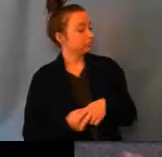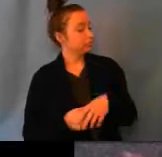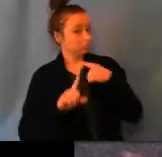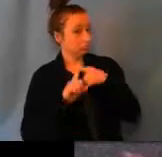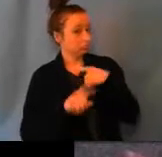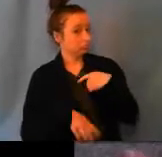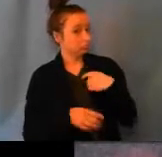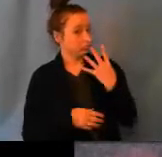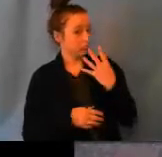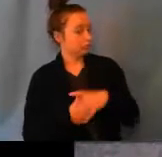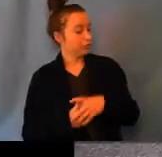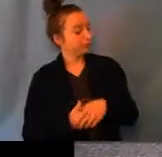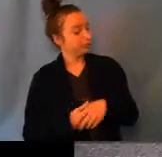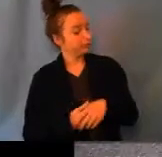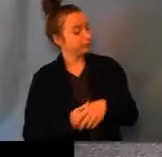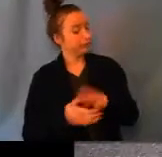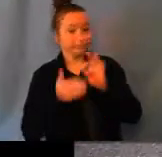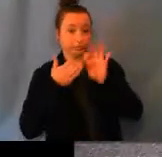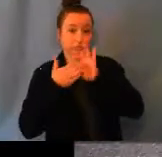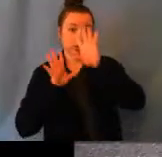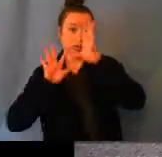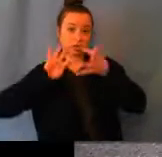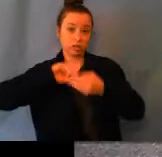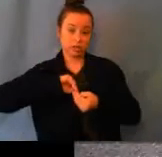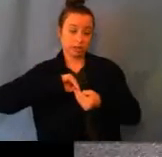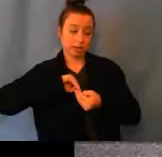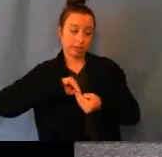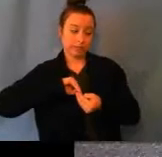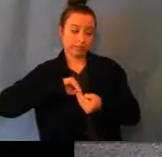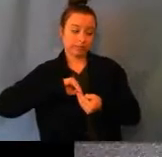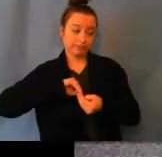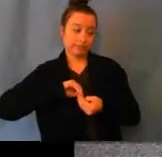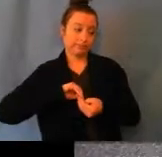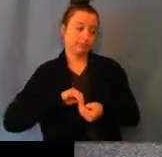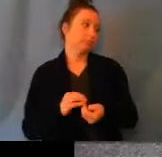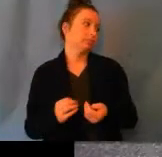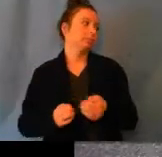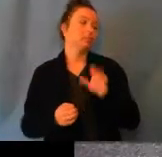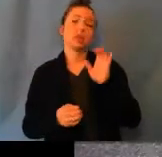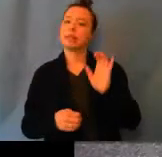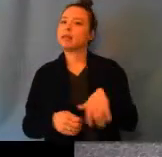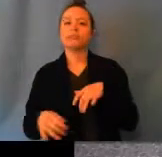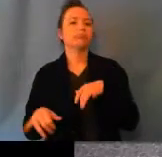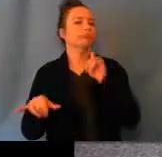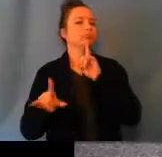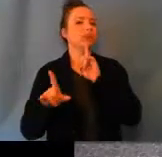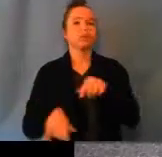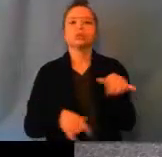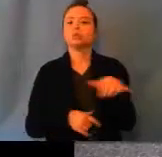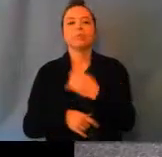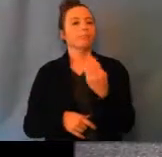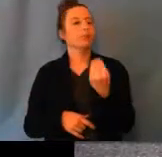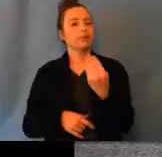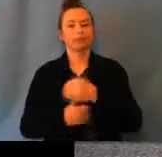2, 3, 4. Then I can count my circles all together. That would still give me 14, wouldn't